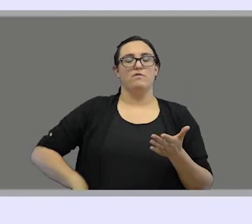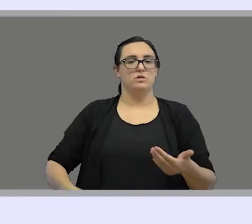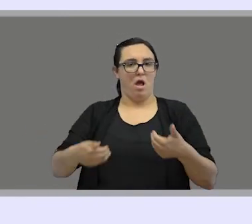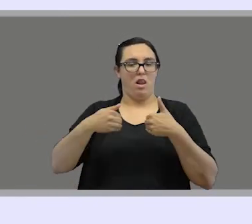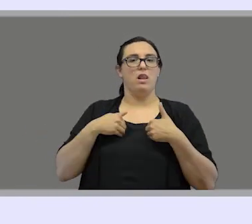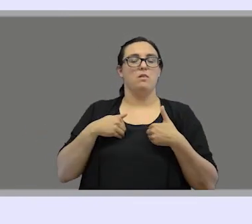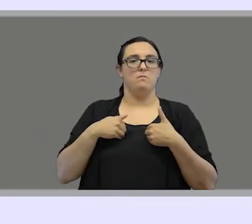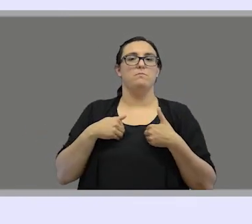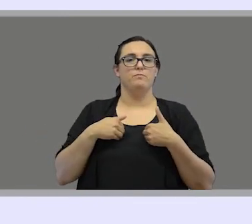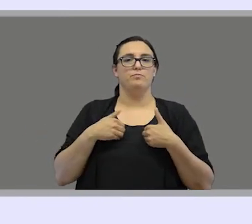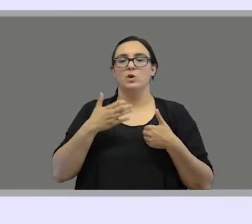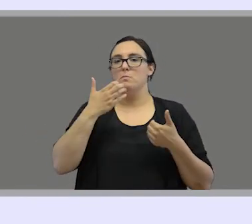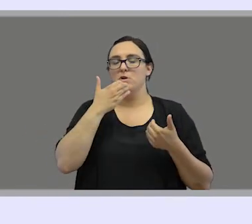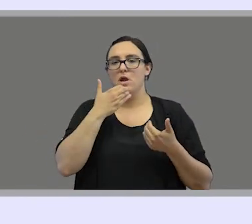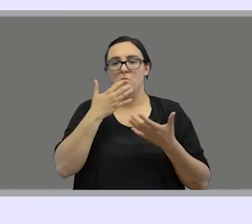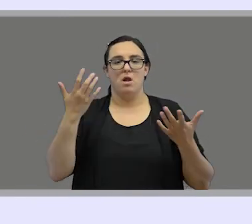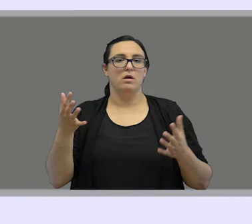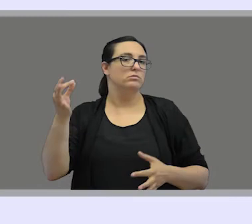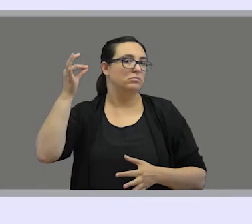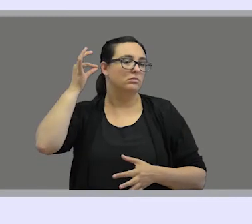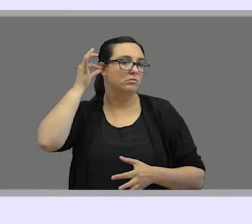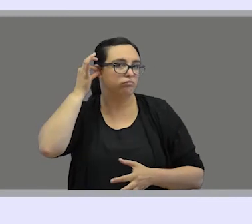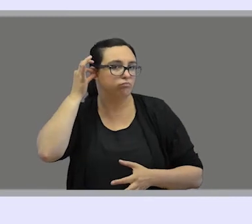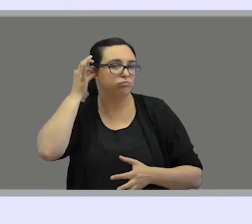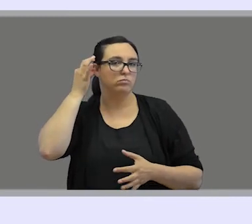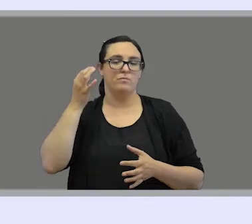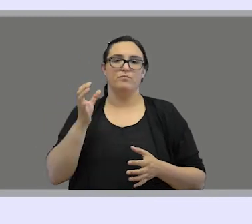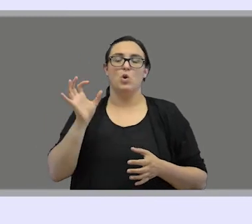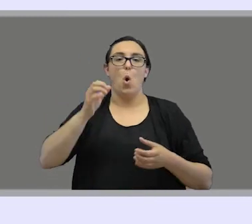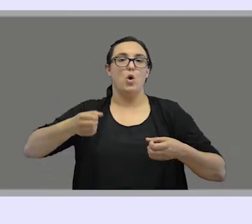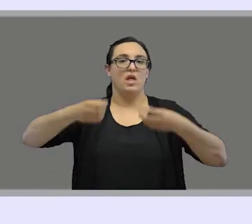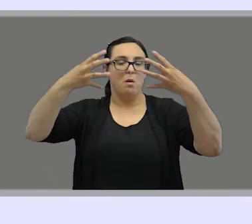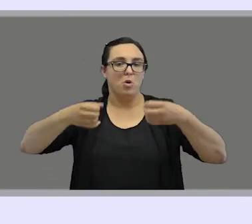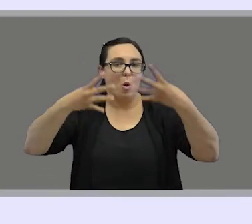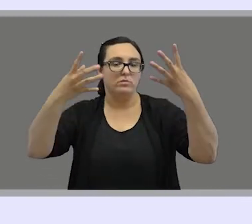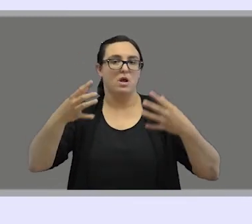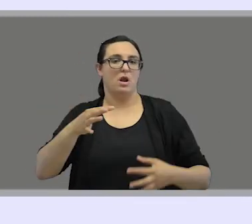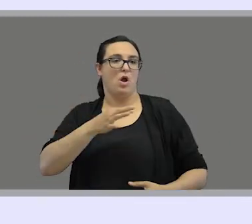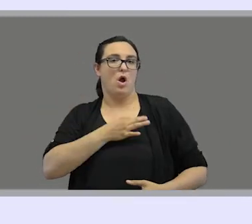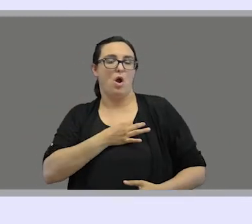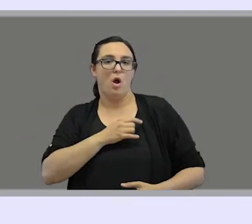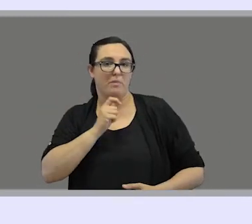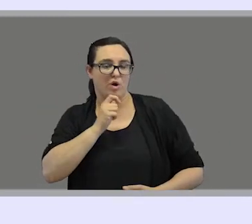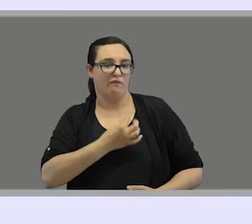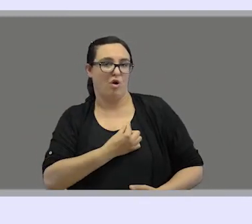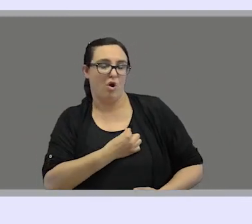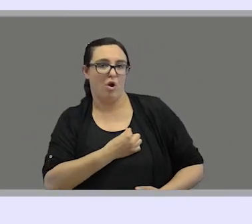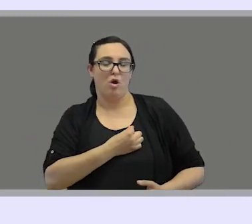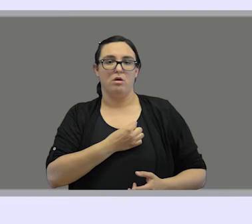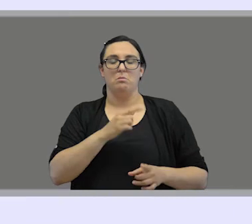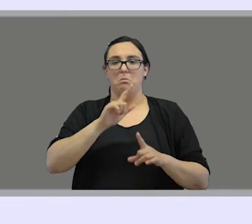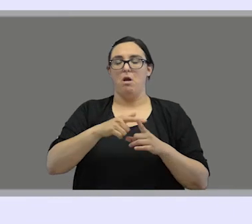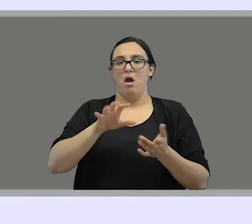For example, when appropriate, headsets should be provided, teleprompters or microphones, depending on the